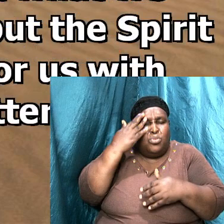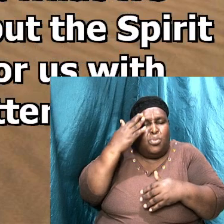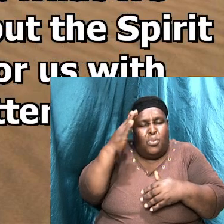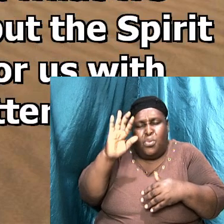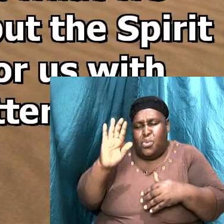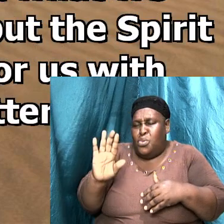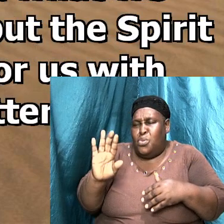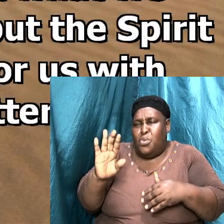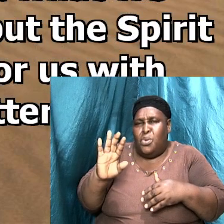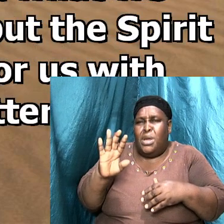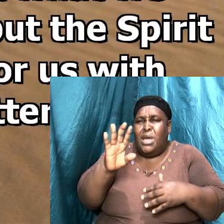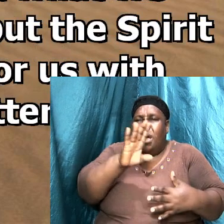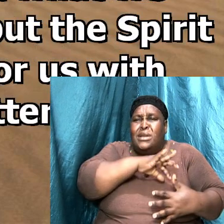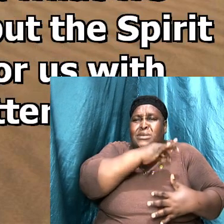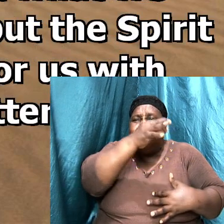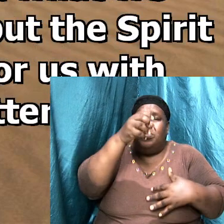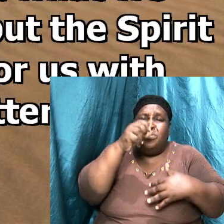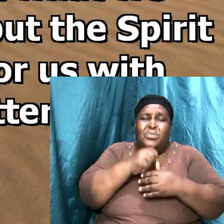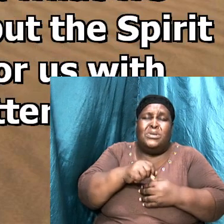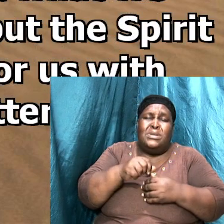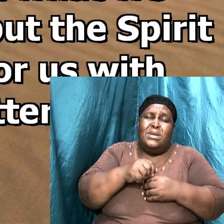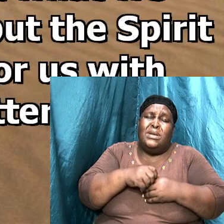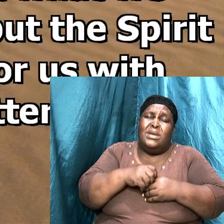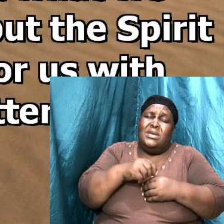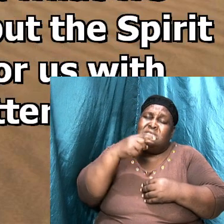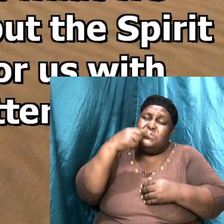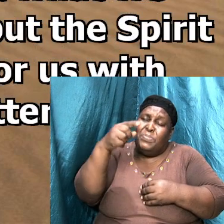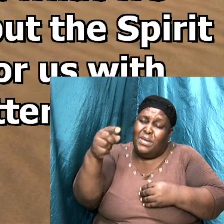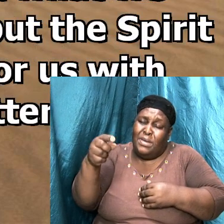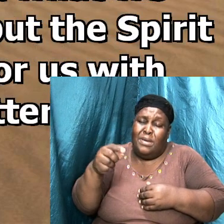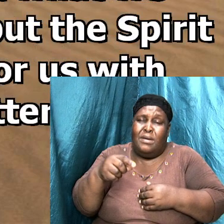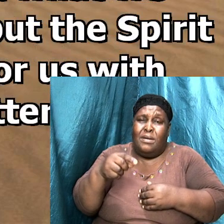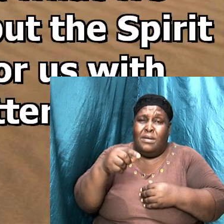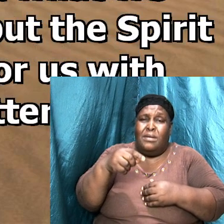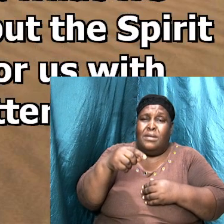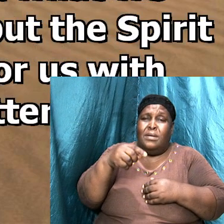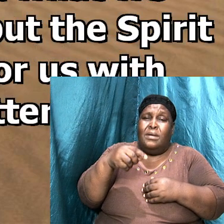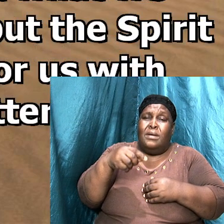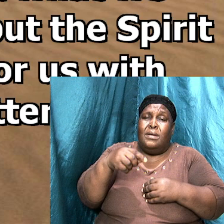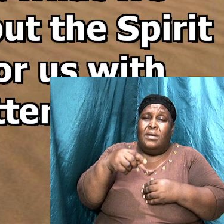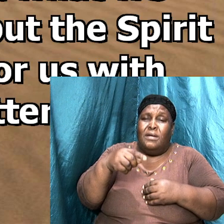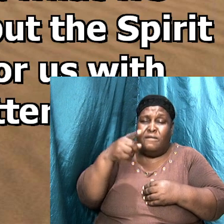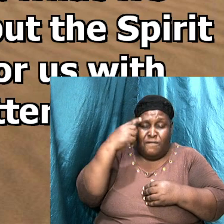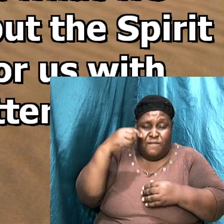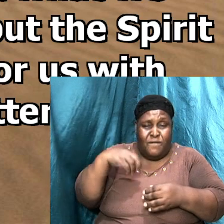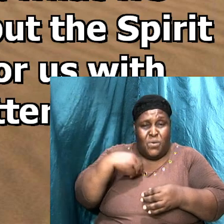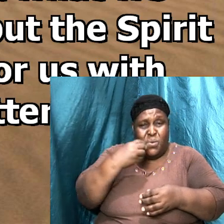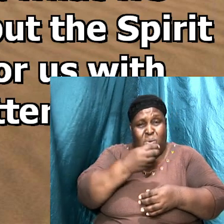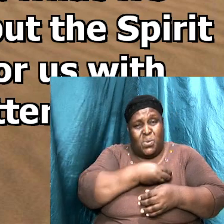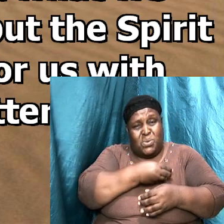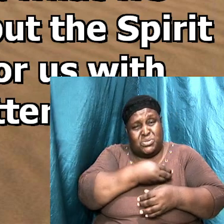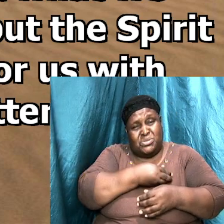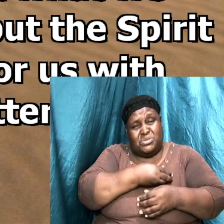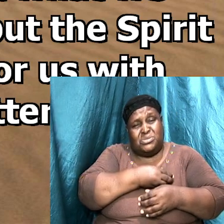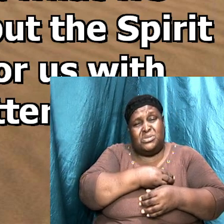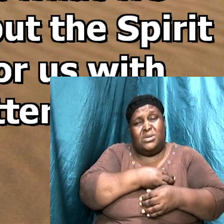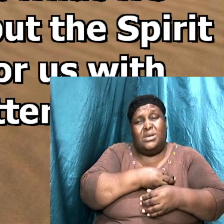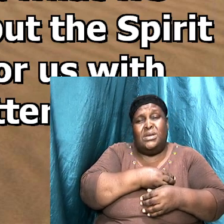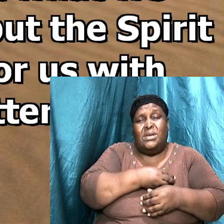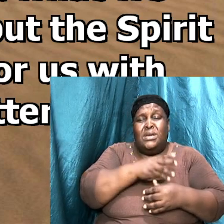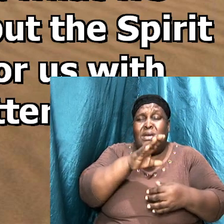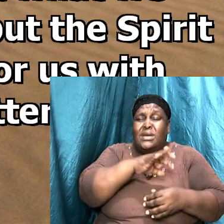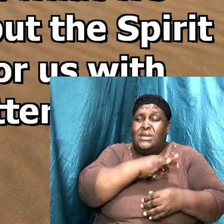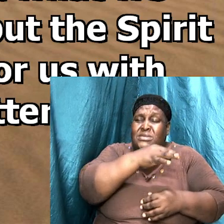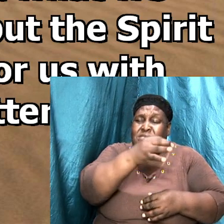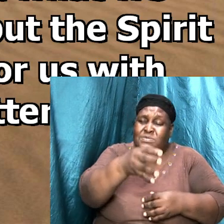make intercession sometimes you are talking to God in an unknown language and the spirit groaning and the